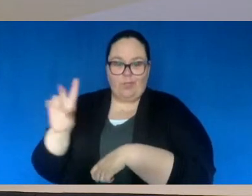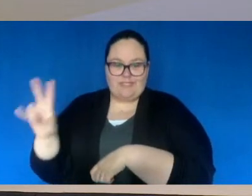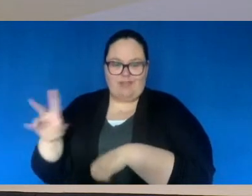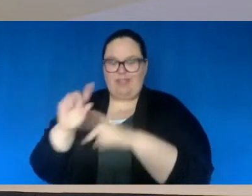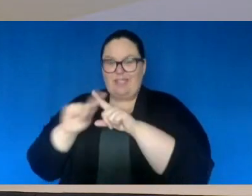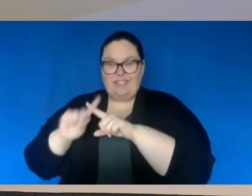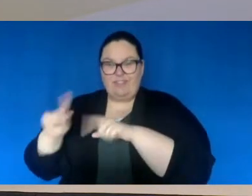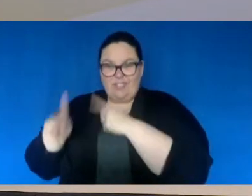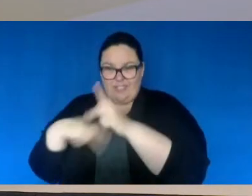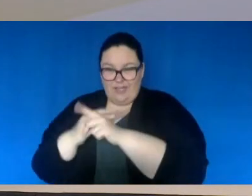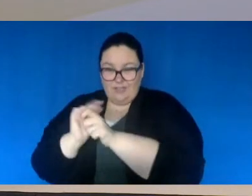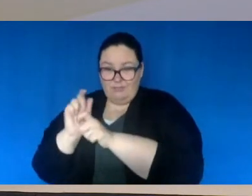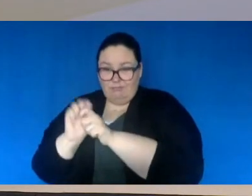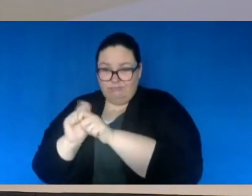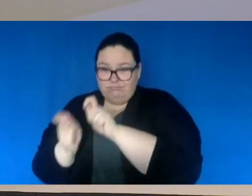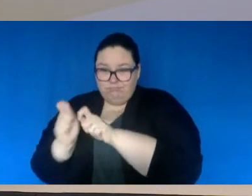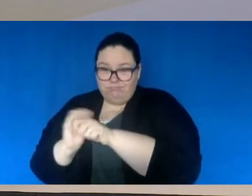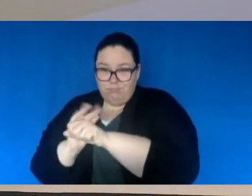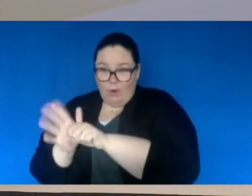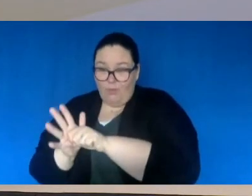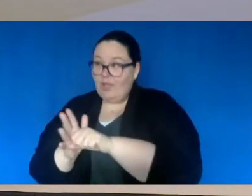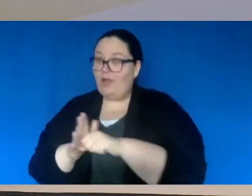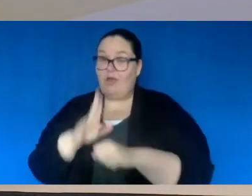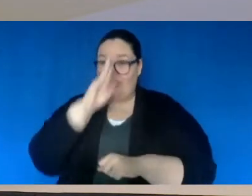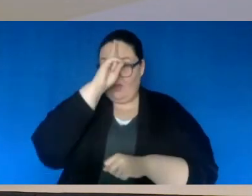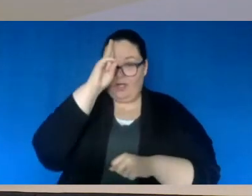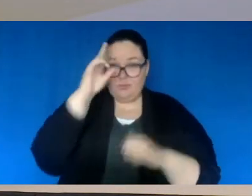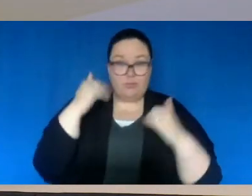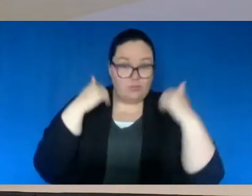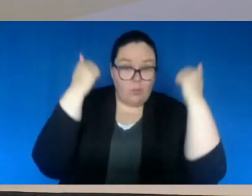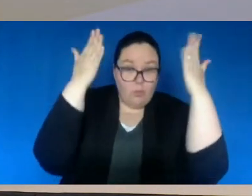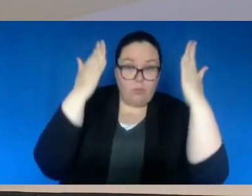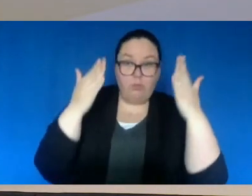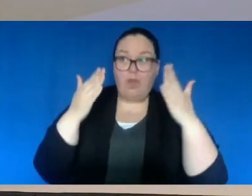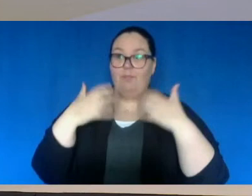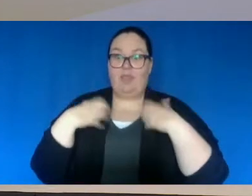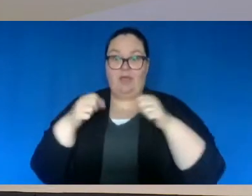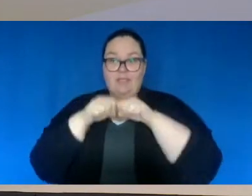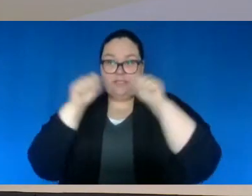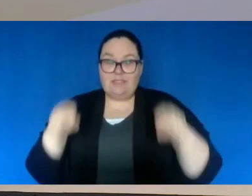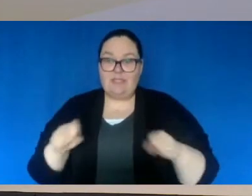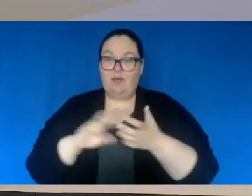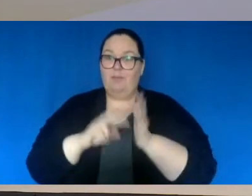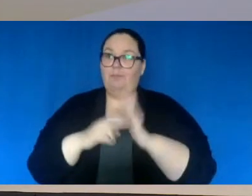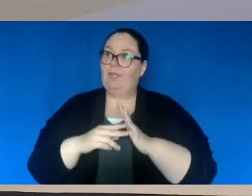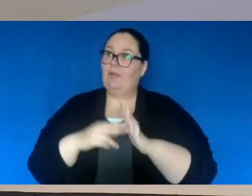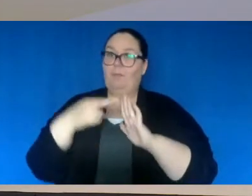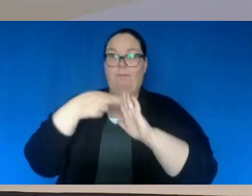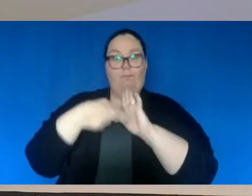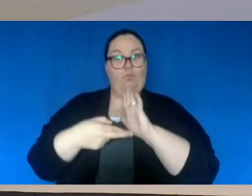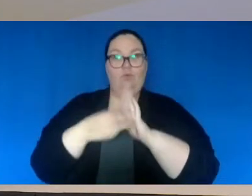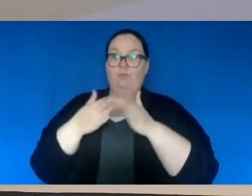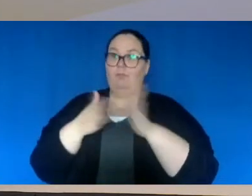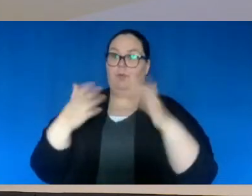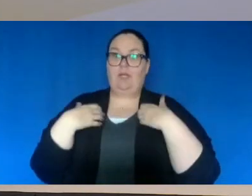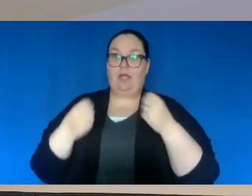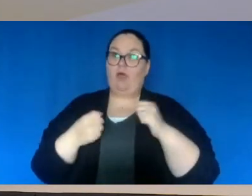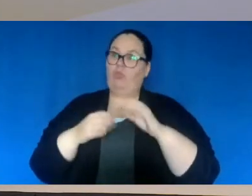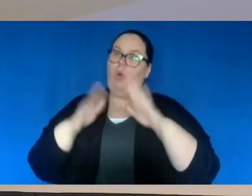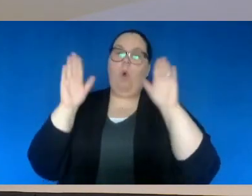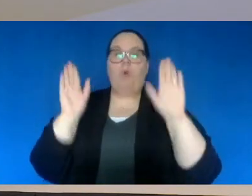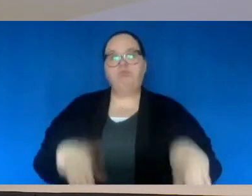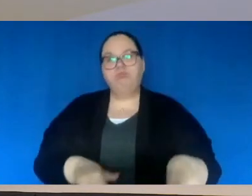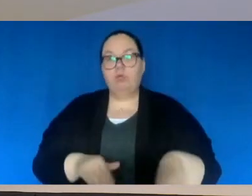health system capacity being outstripped by demand all suggest we should not relax our public health measures.